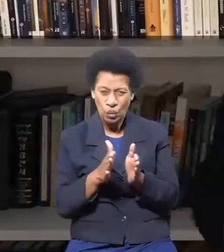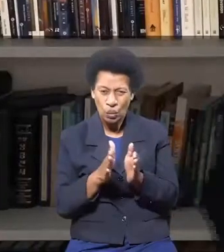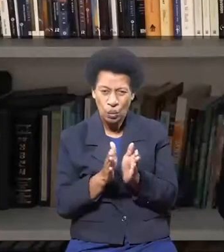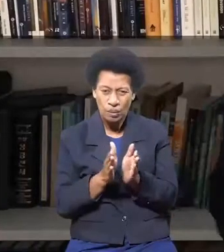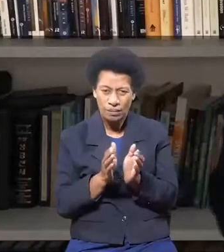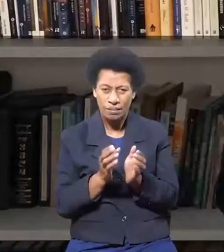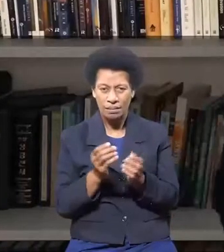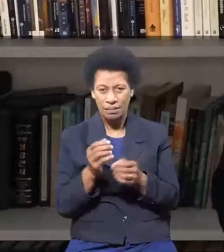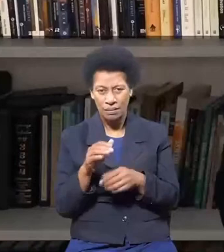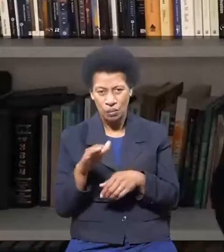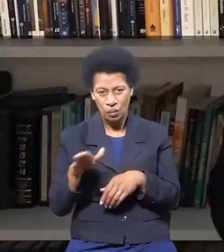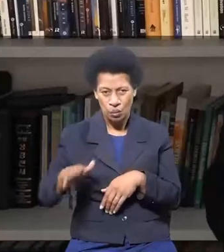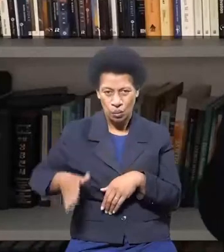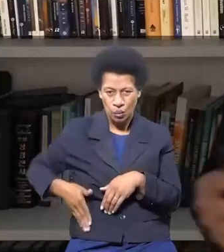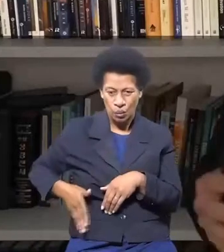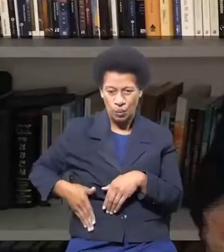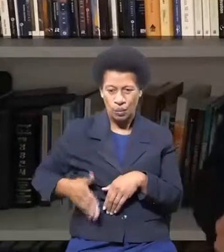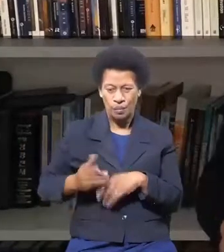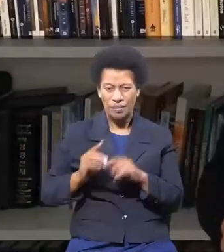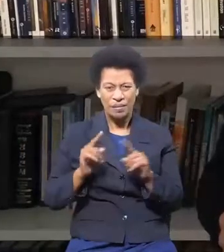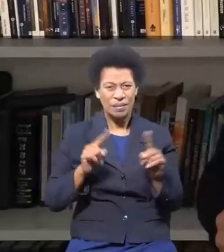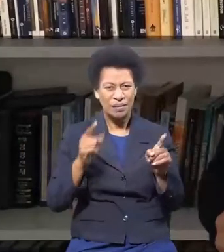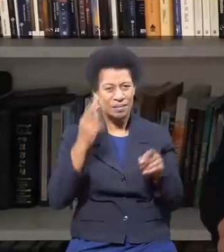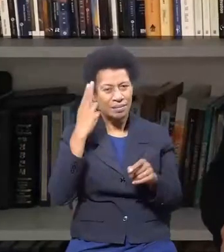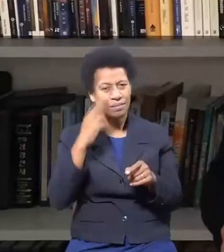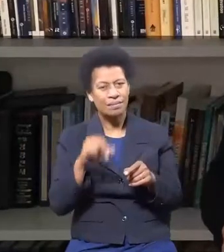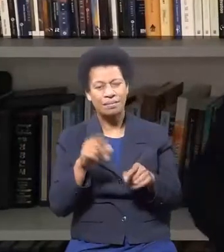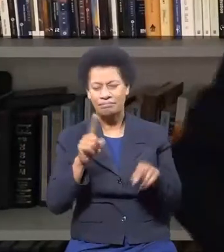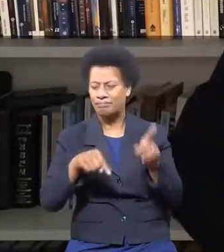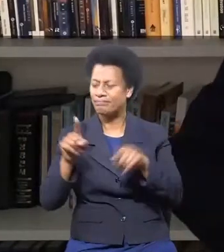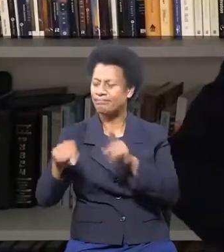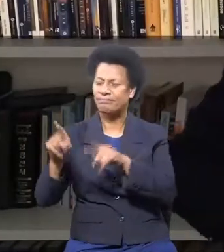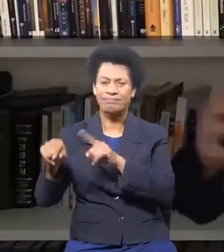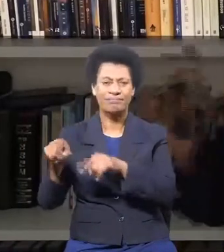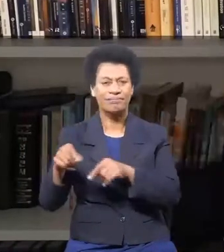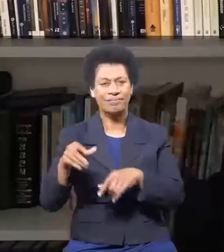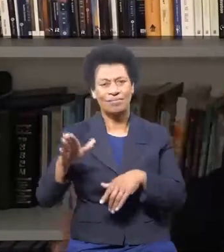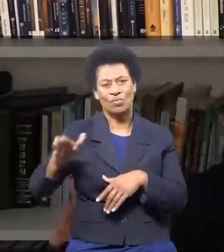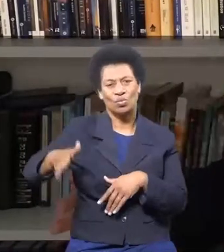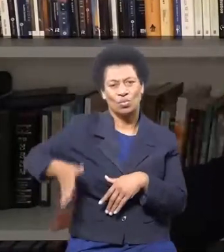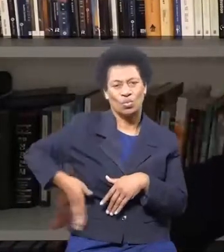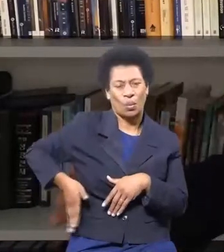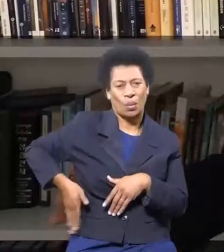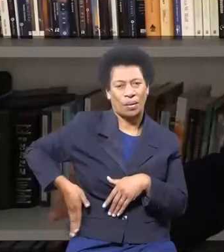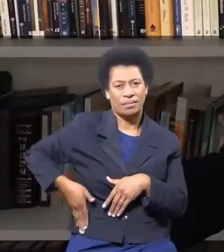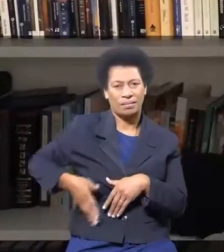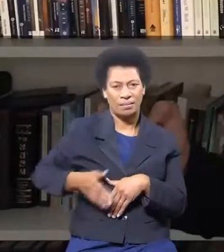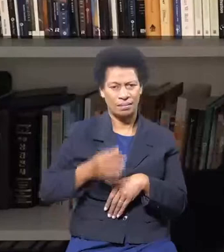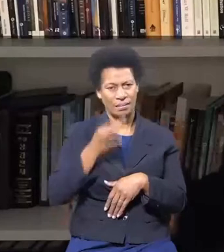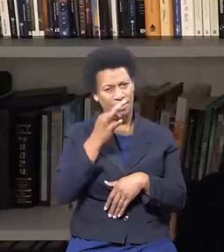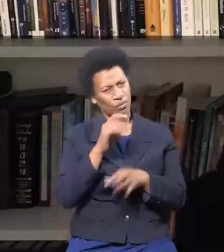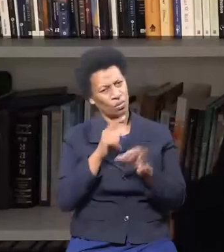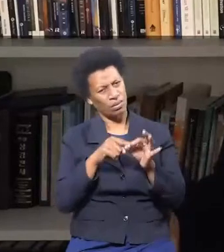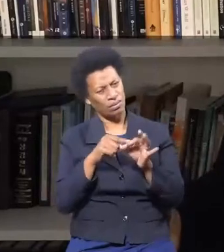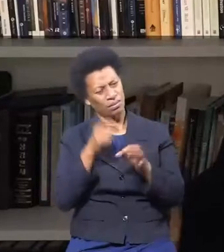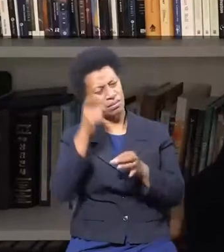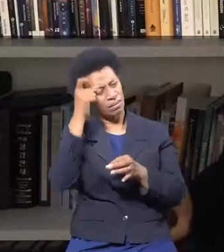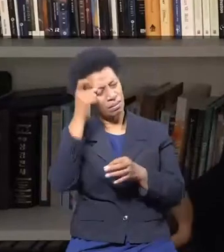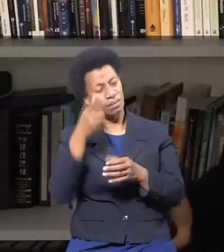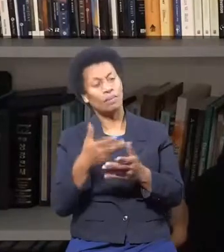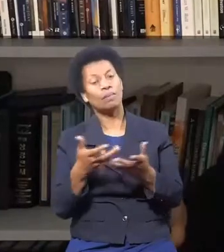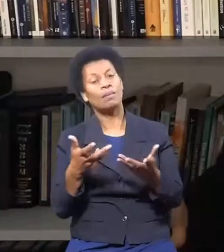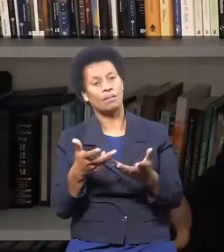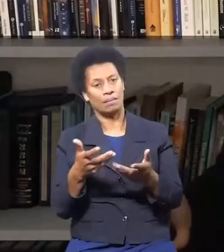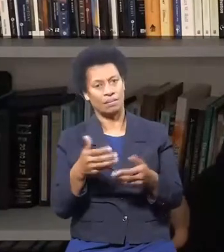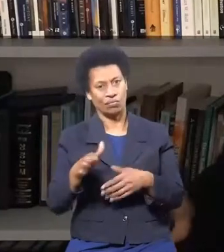really small dogs, the Dutch Hound dogs. And there's a whole variety. Where did all of these dogs come